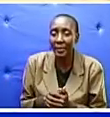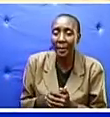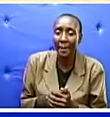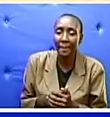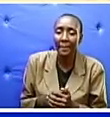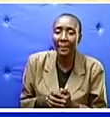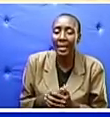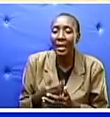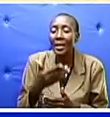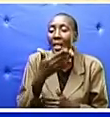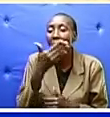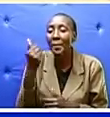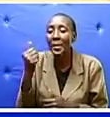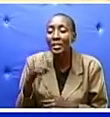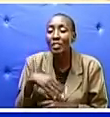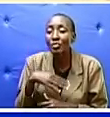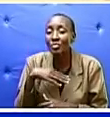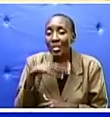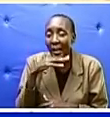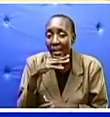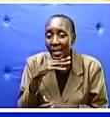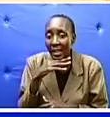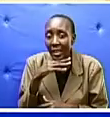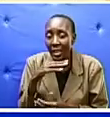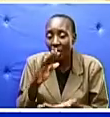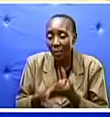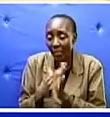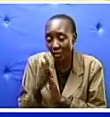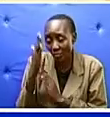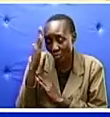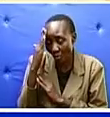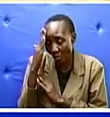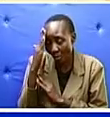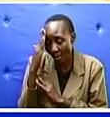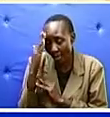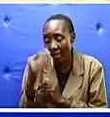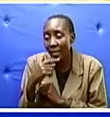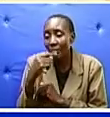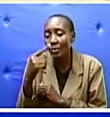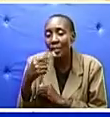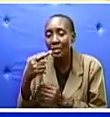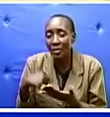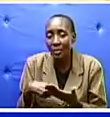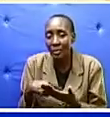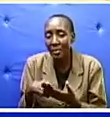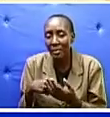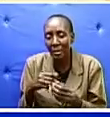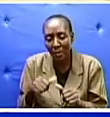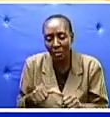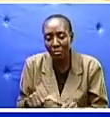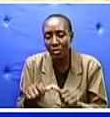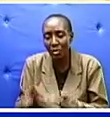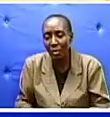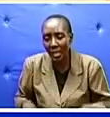they rather die what they don't know, you see. So they say, I rather live on, let me